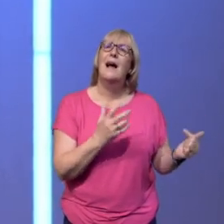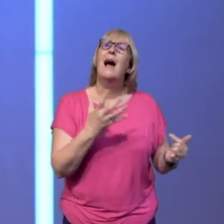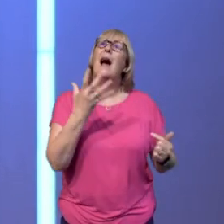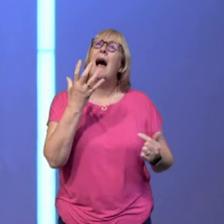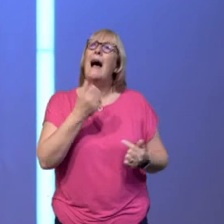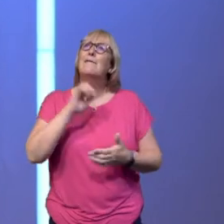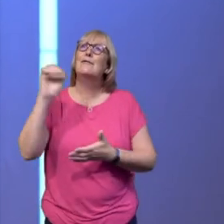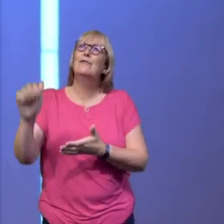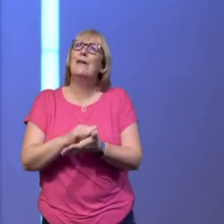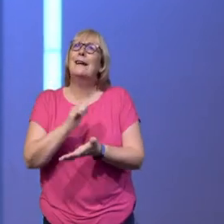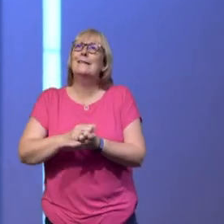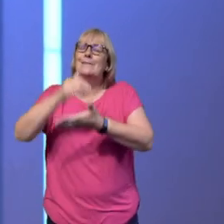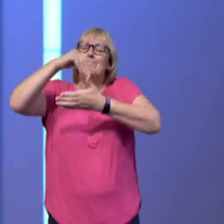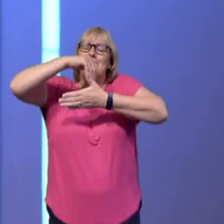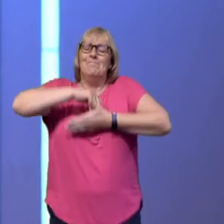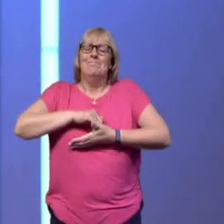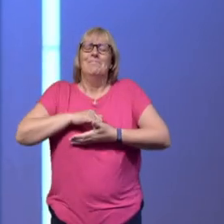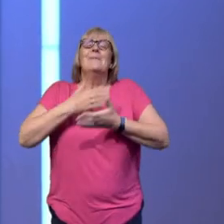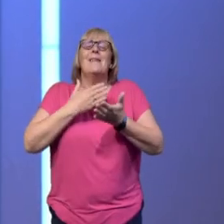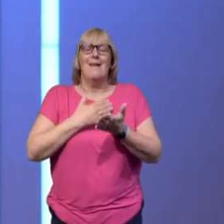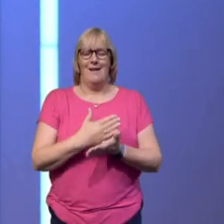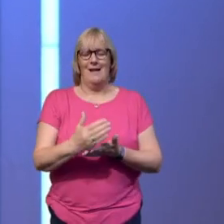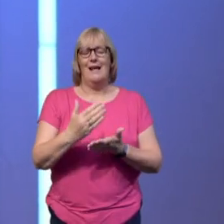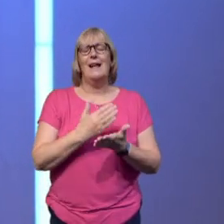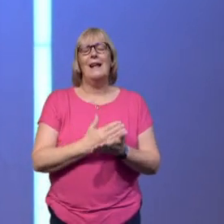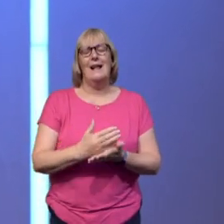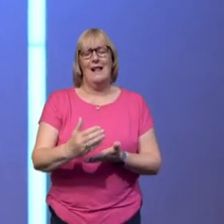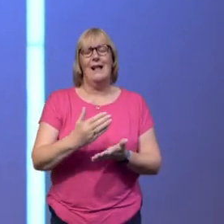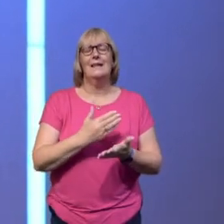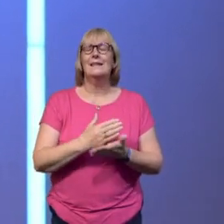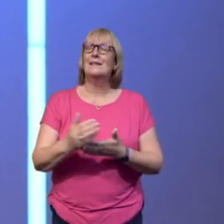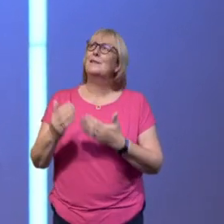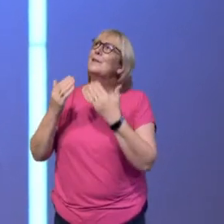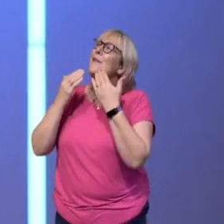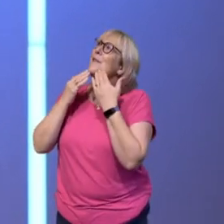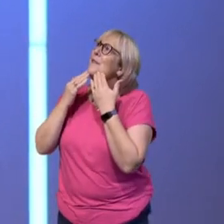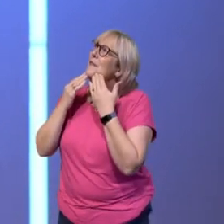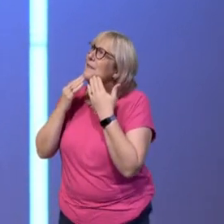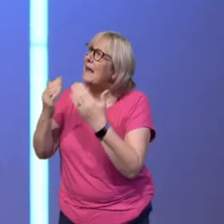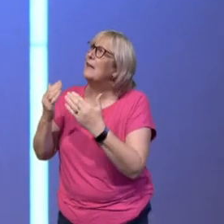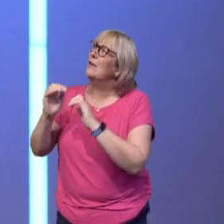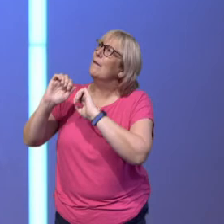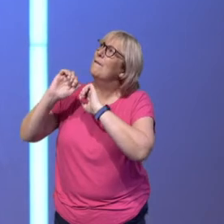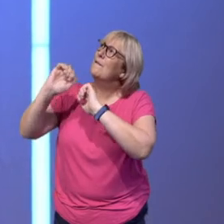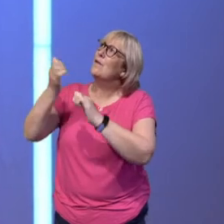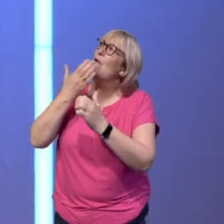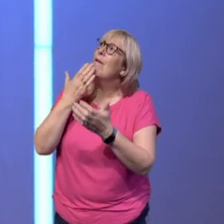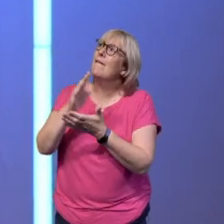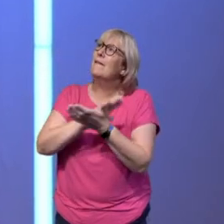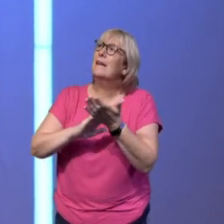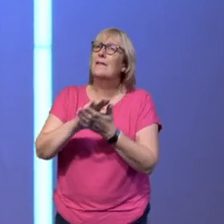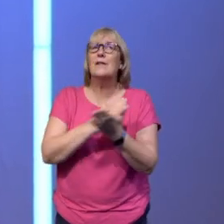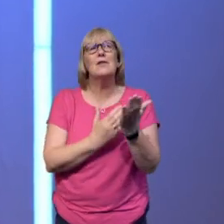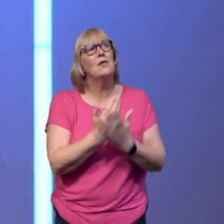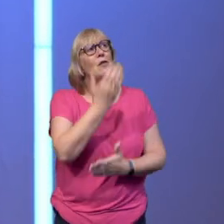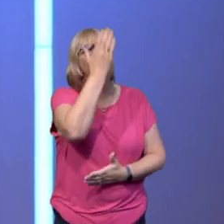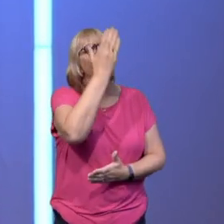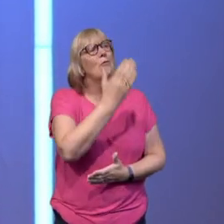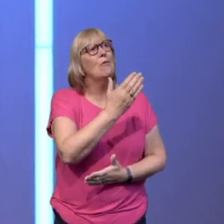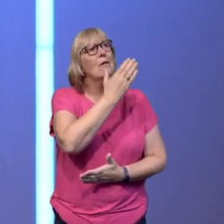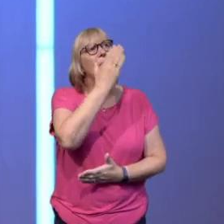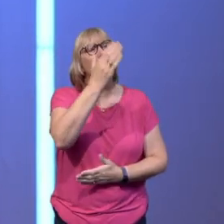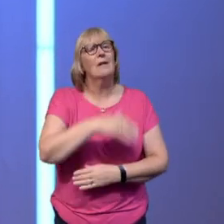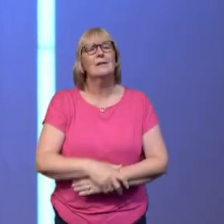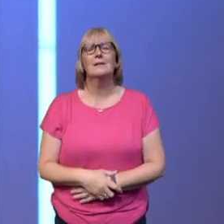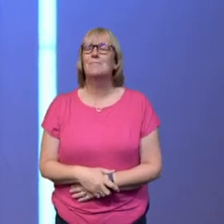of righteousness. So at this moment in time, we thank you for this forgiveness that Jesus gives us and his